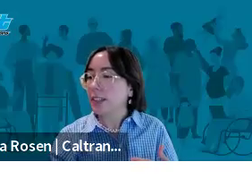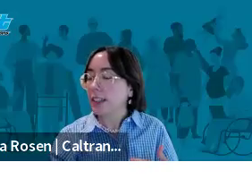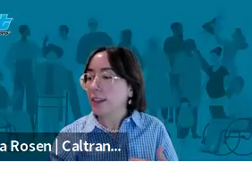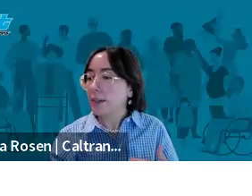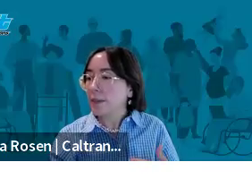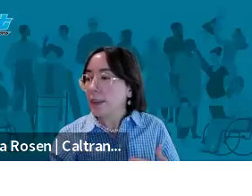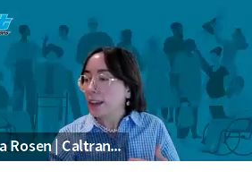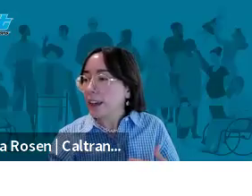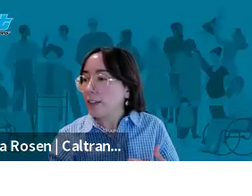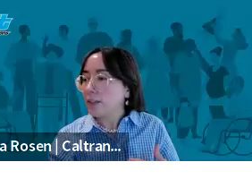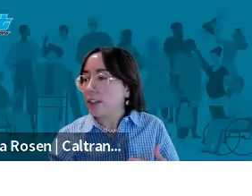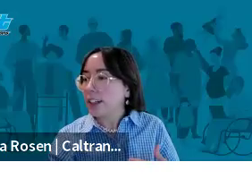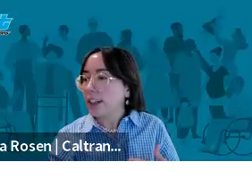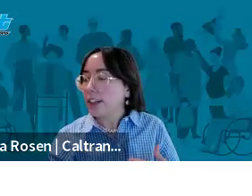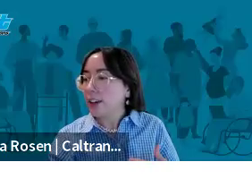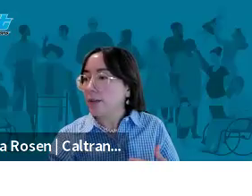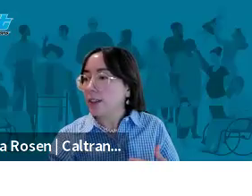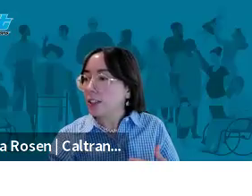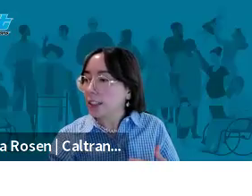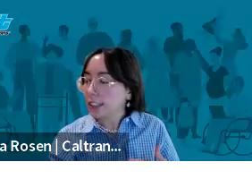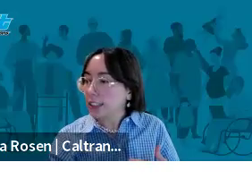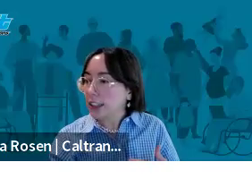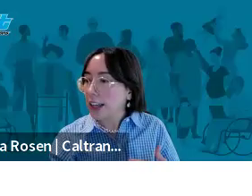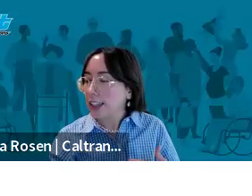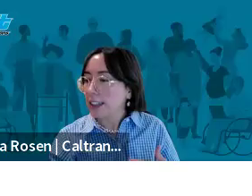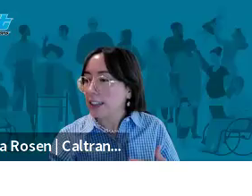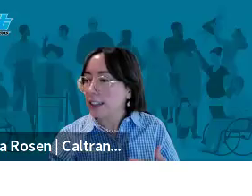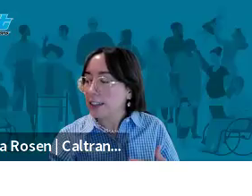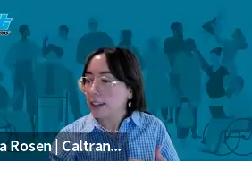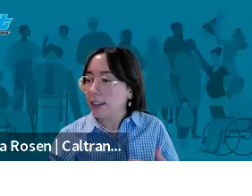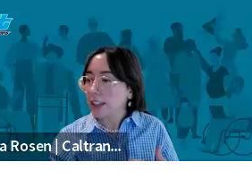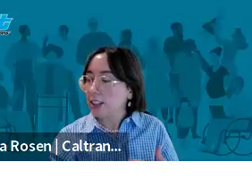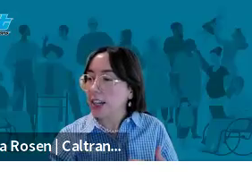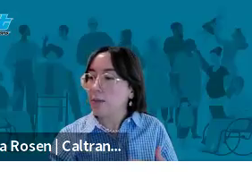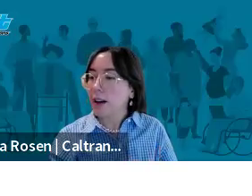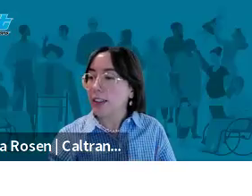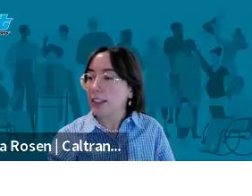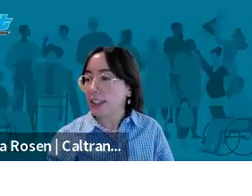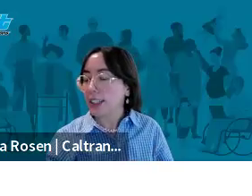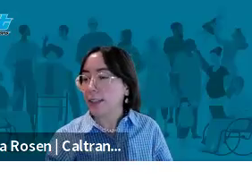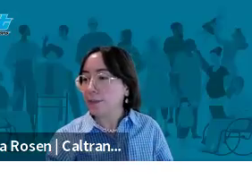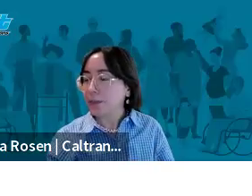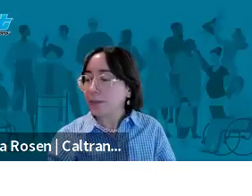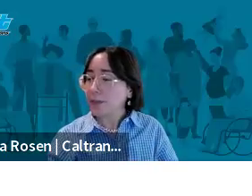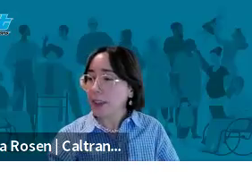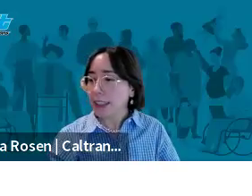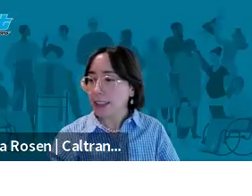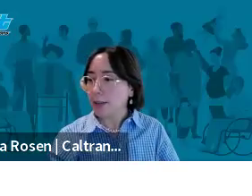Accountability, California Environmental Justice Alliance, Next Gen